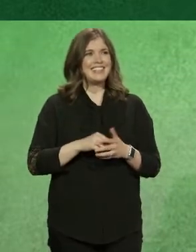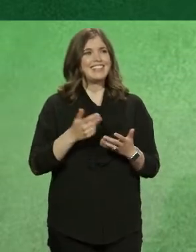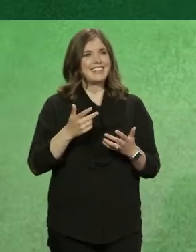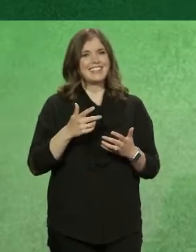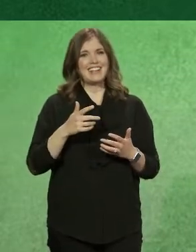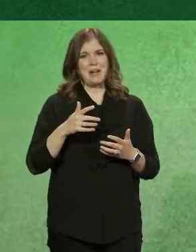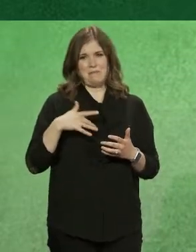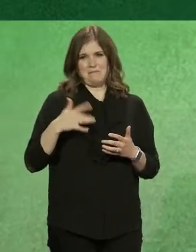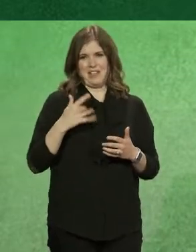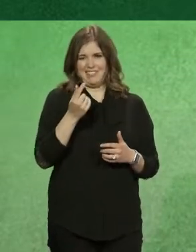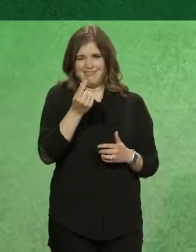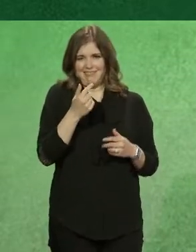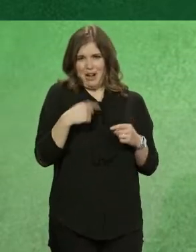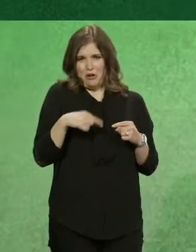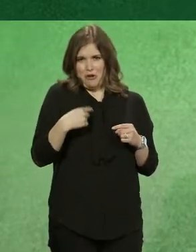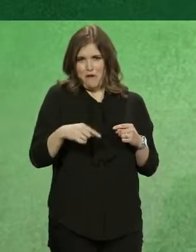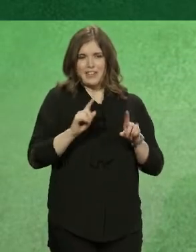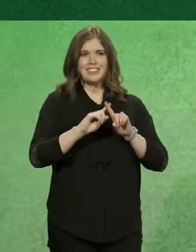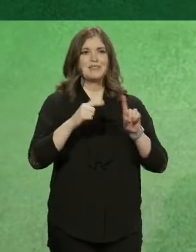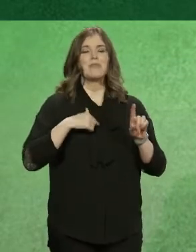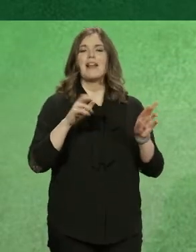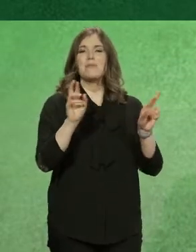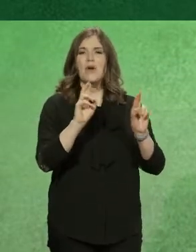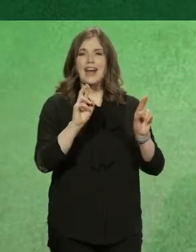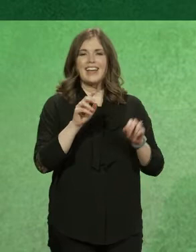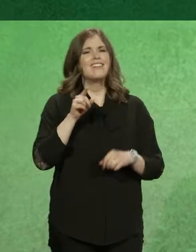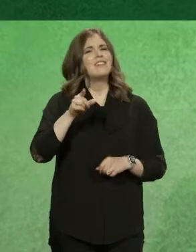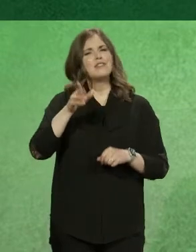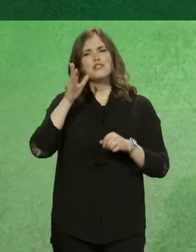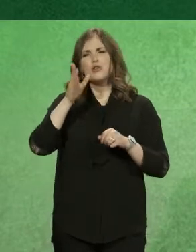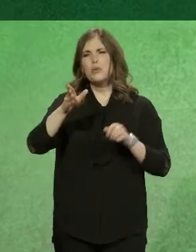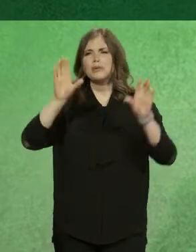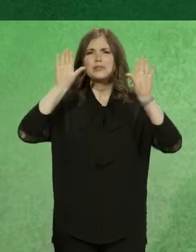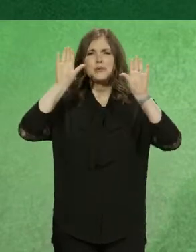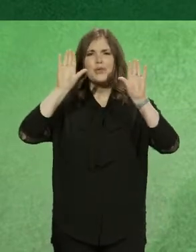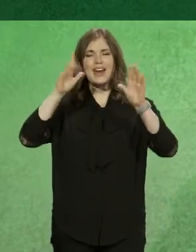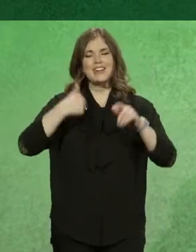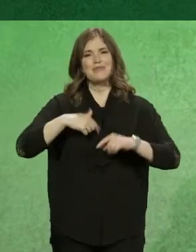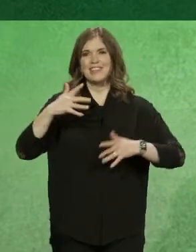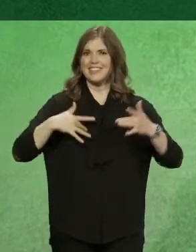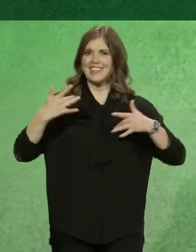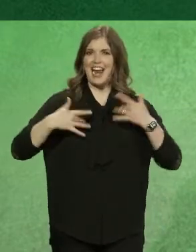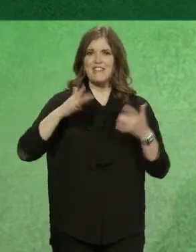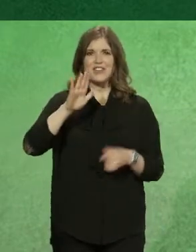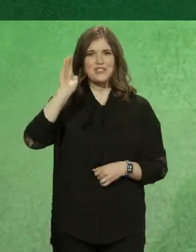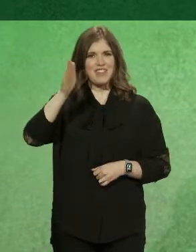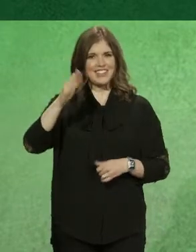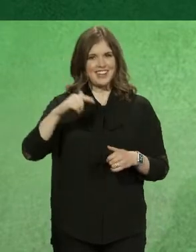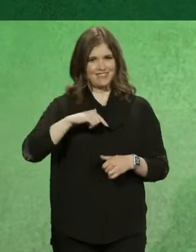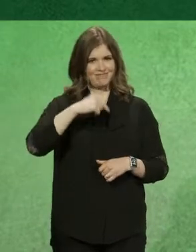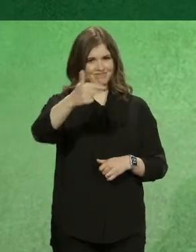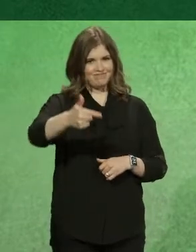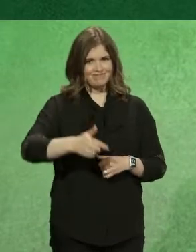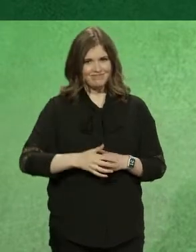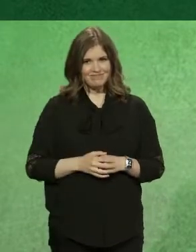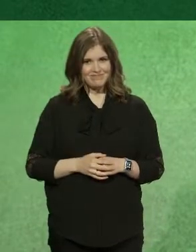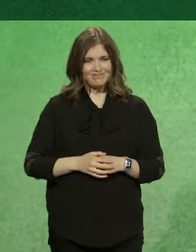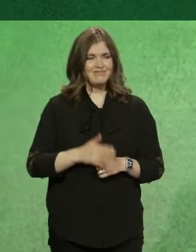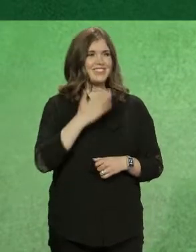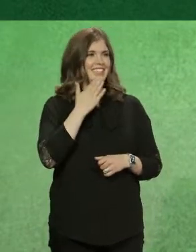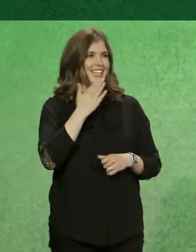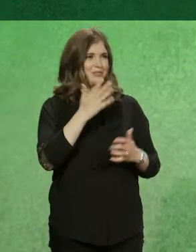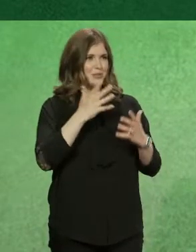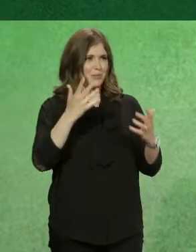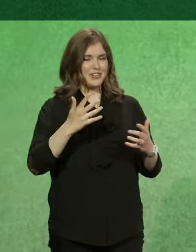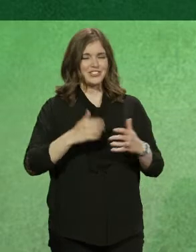Slightly nervous, but ready. You're gonna be great. We can't wait to hear your presentation. Take it away. Thank you so